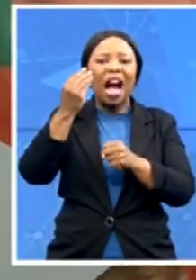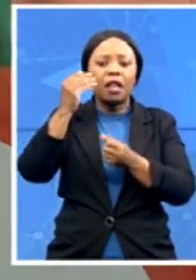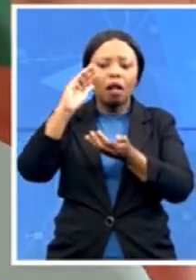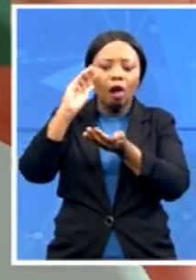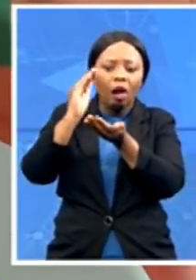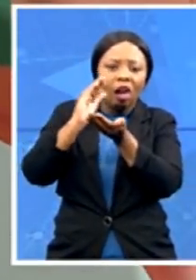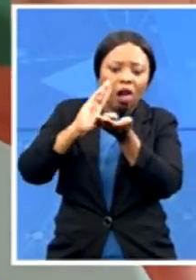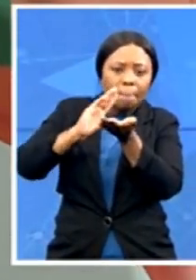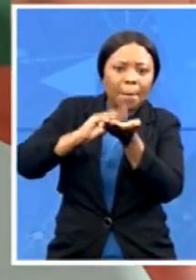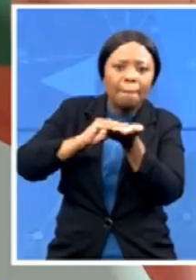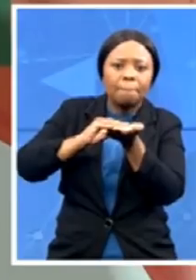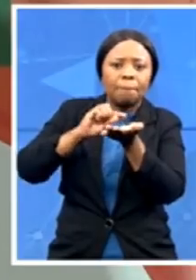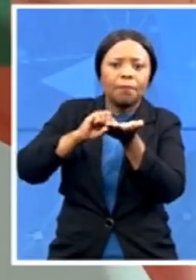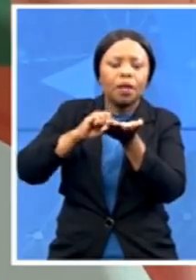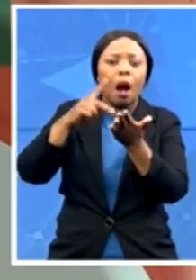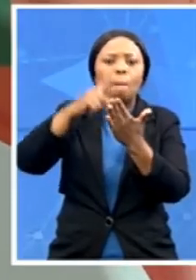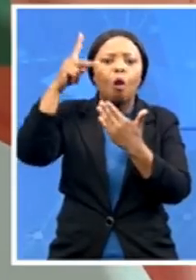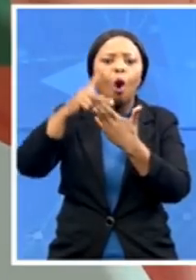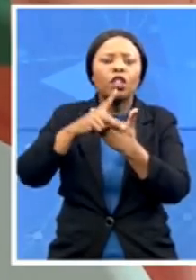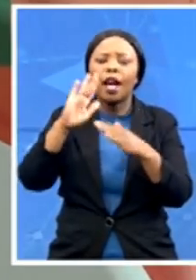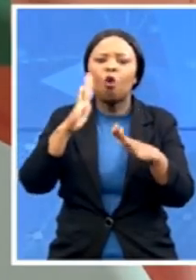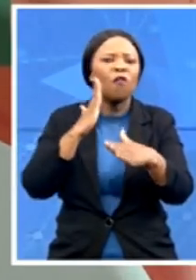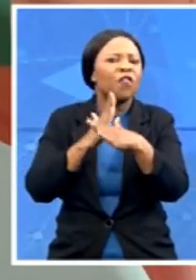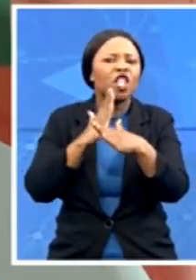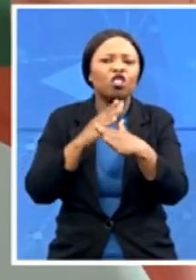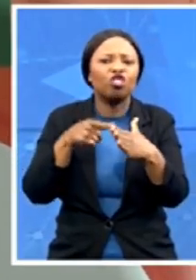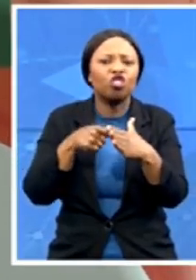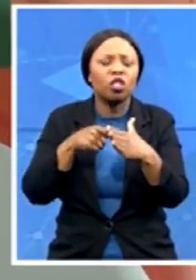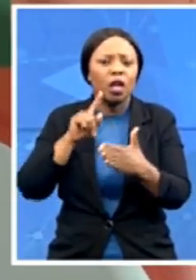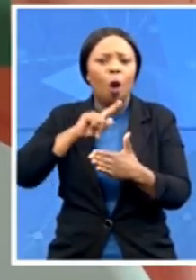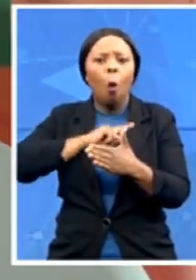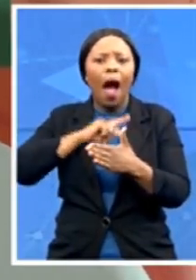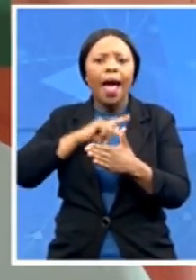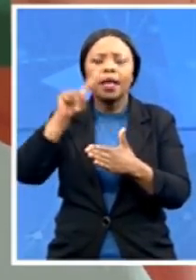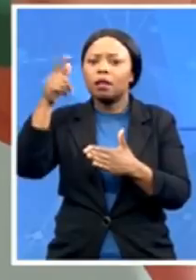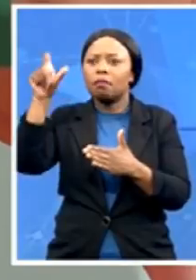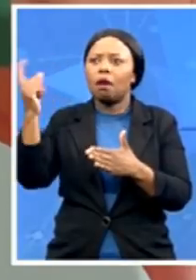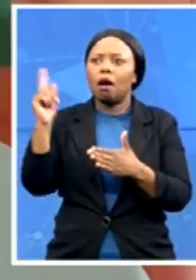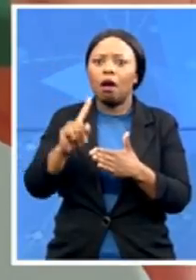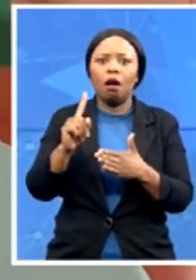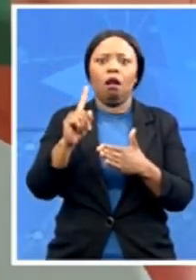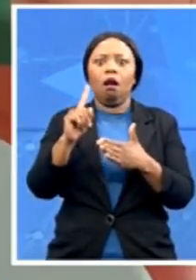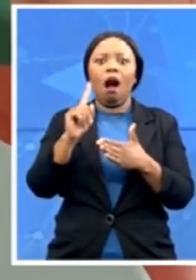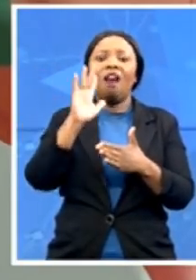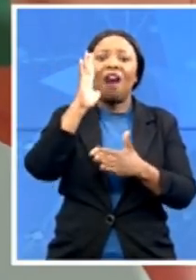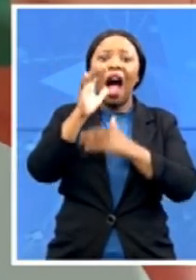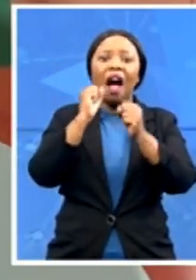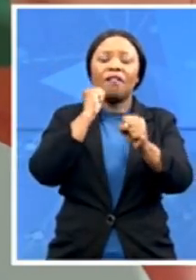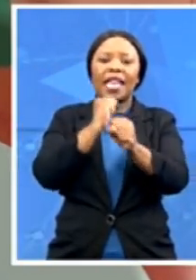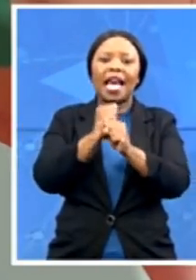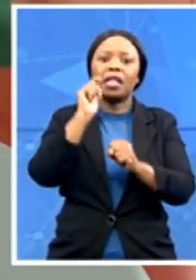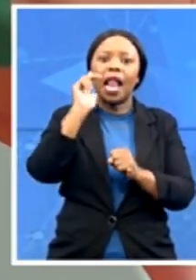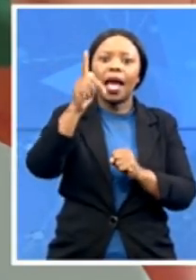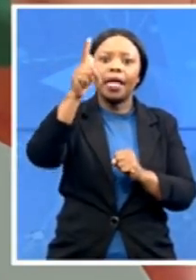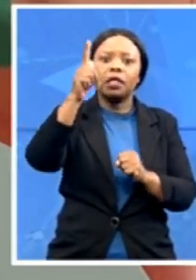unfinished until someone wakes up 5 years later. This is exactly what